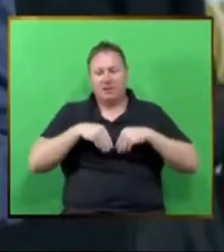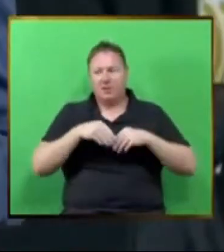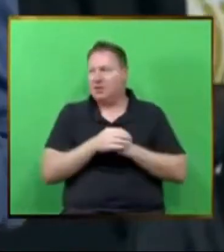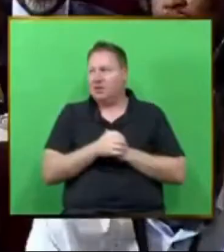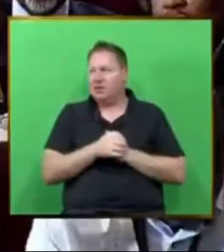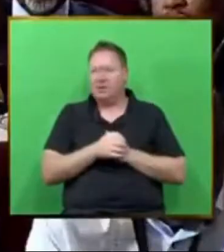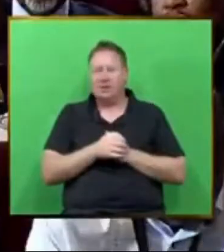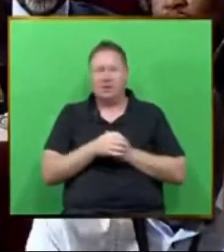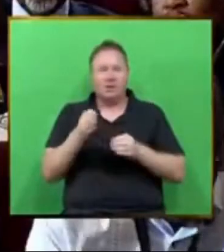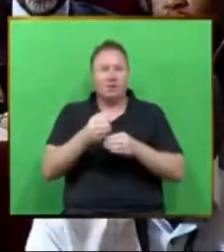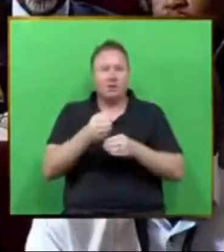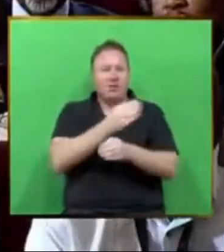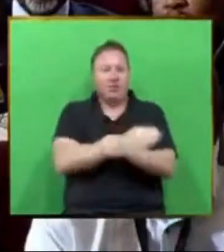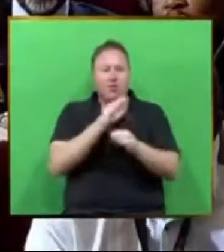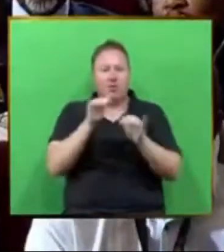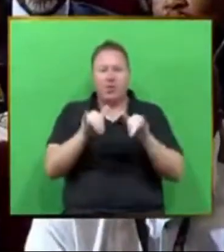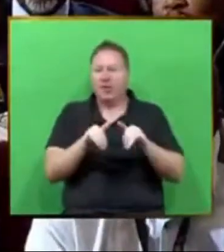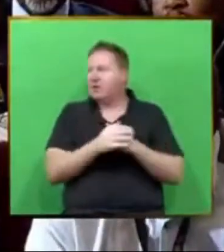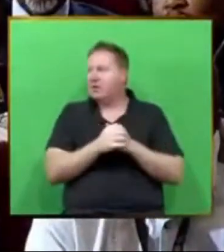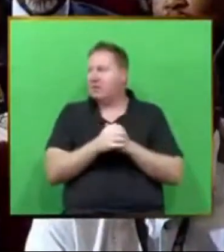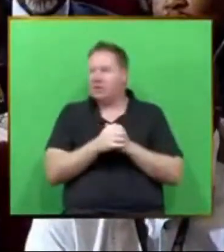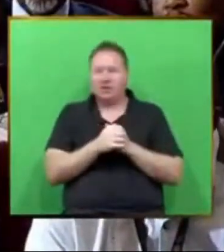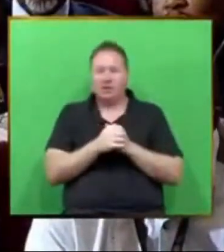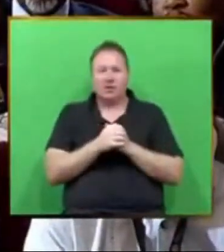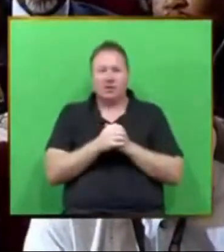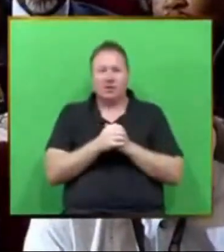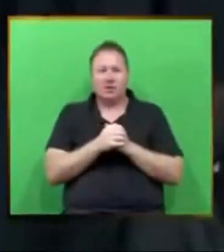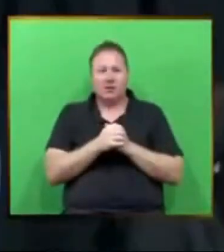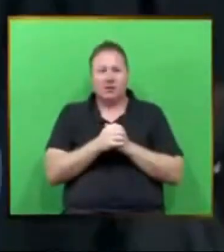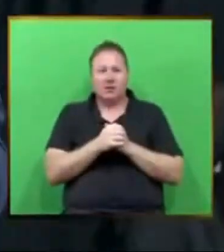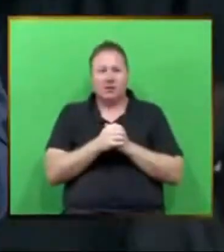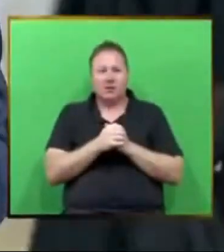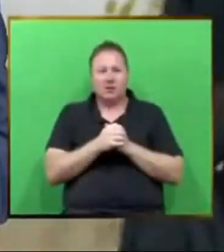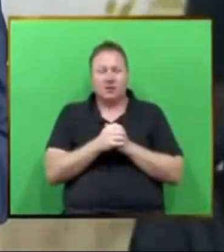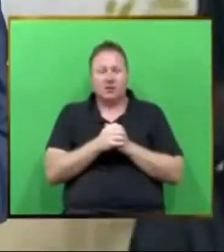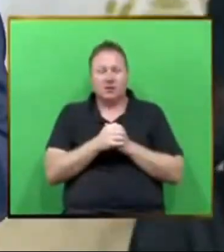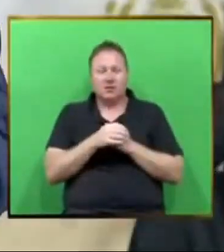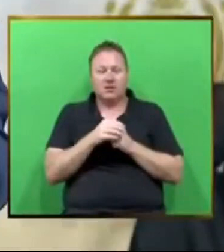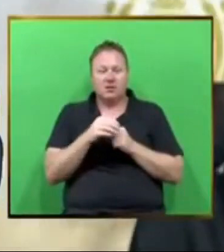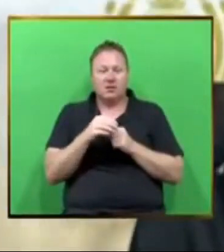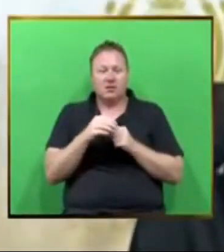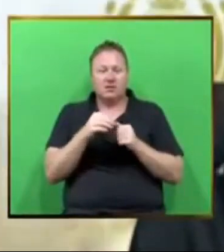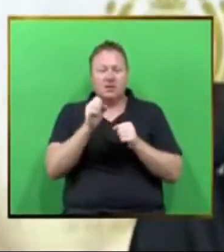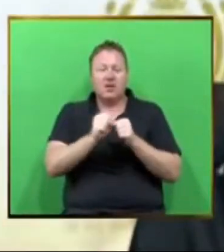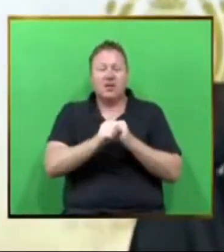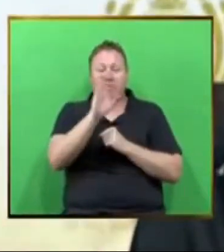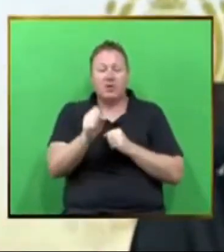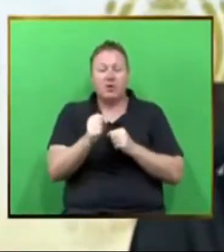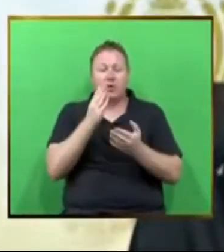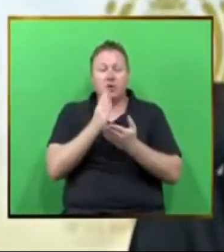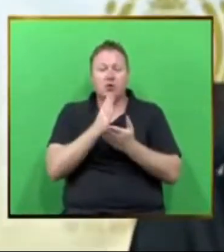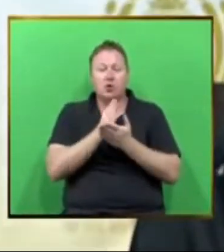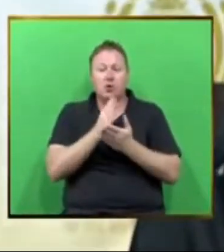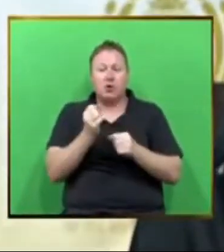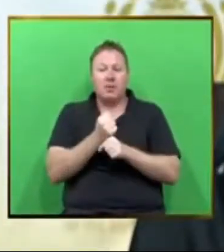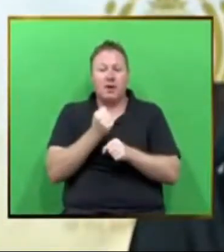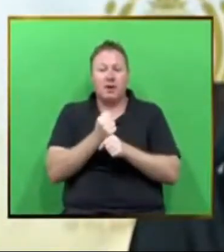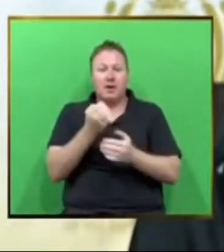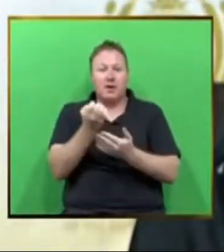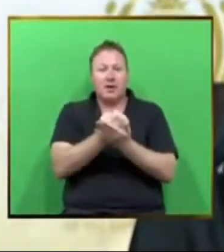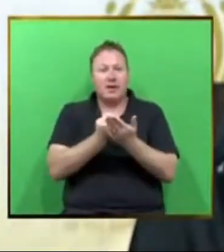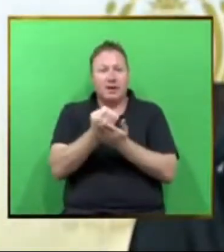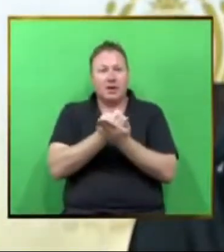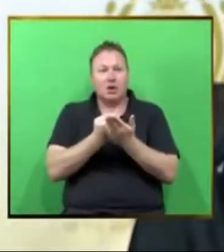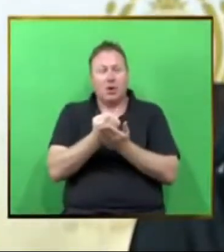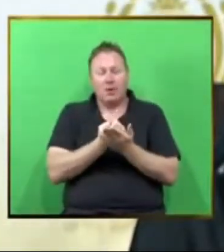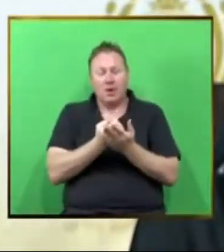Before that, South Africa's G20 president is an opportunity for us to advance the most pressing economic and developmental